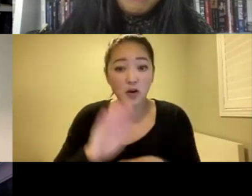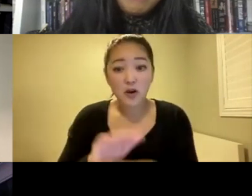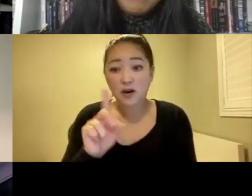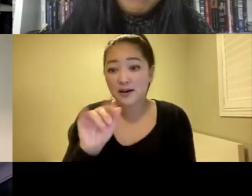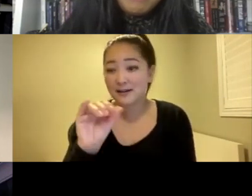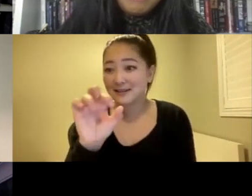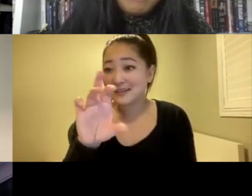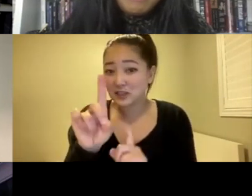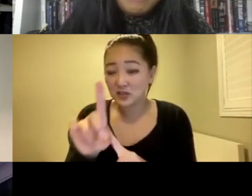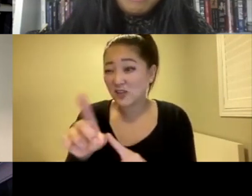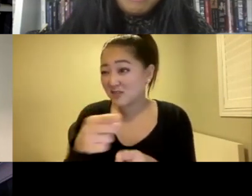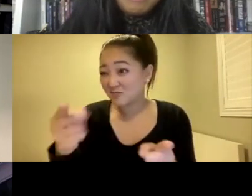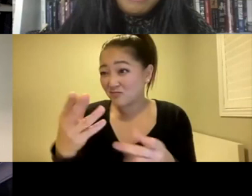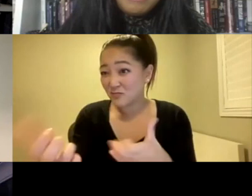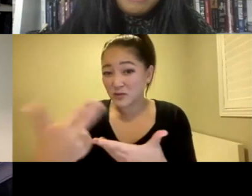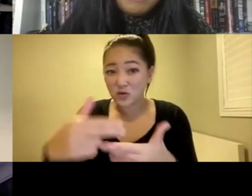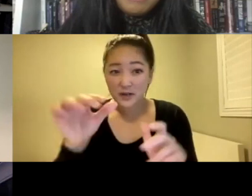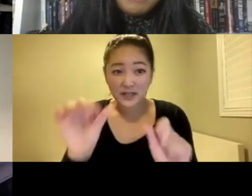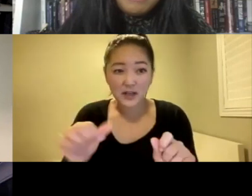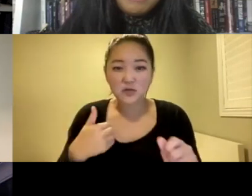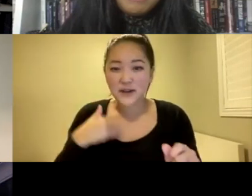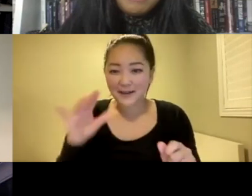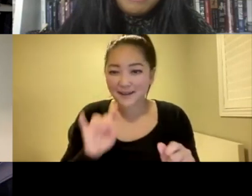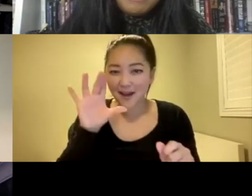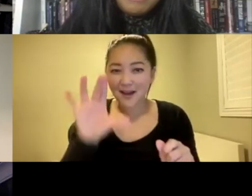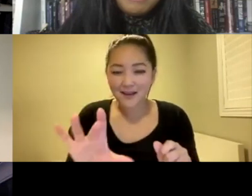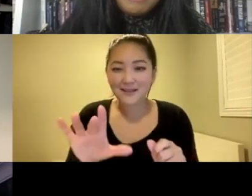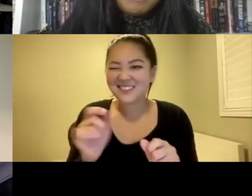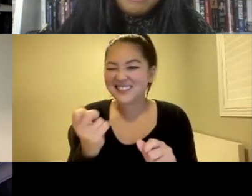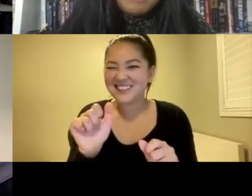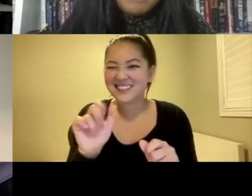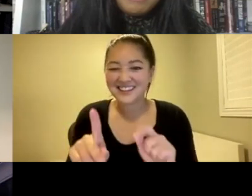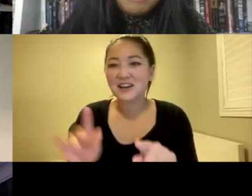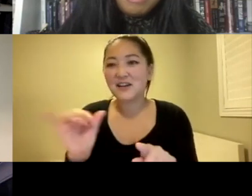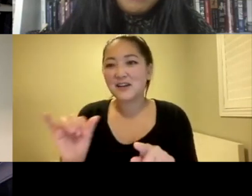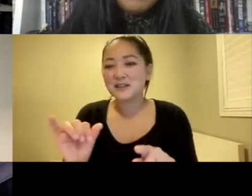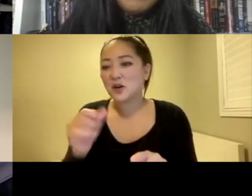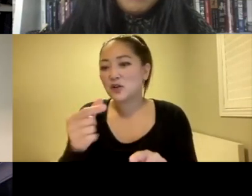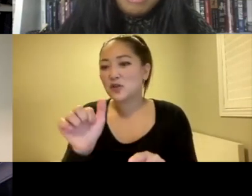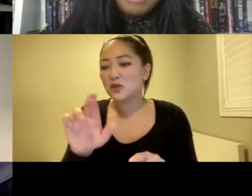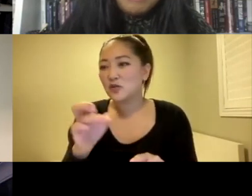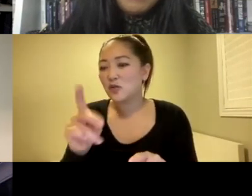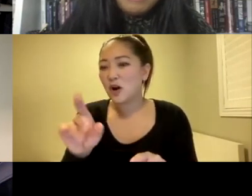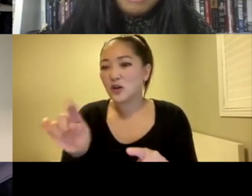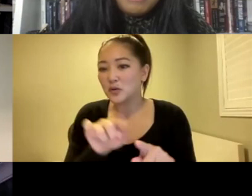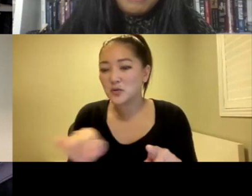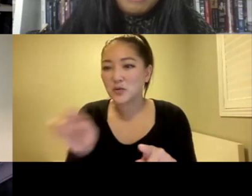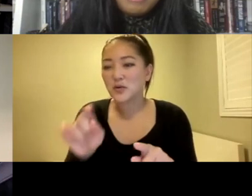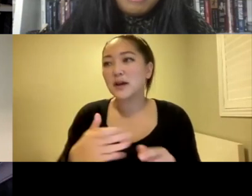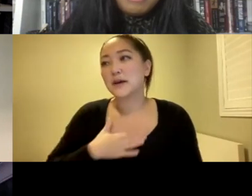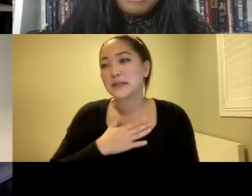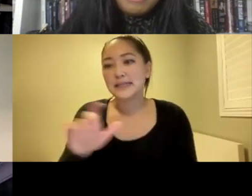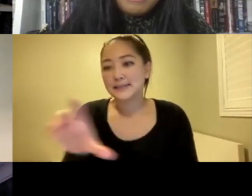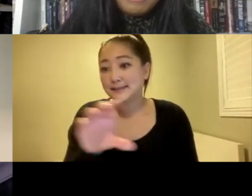we would love for you to join the conversation. We dropped a link into the chat, and we'll have a QR code posted up too. Please scan the QR code for our survey as well and let